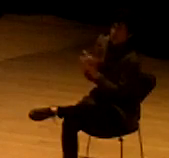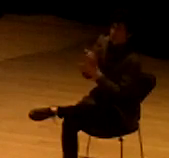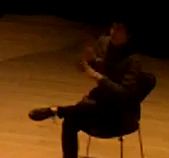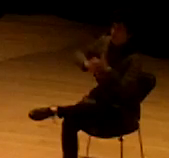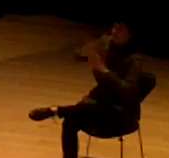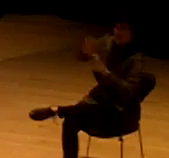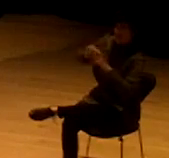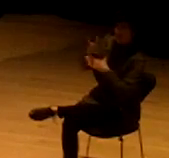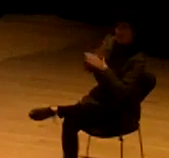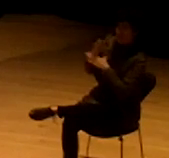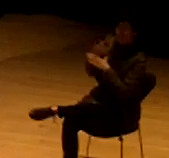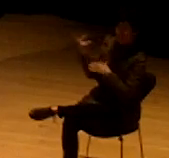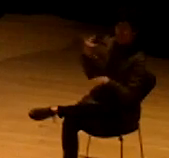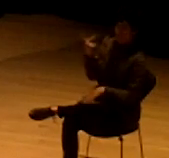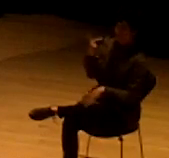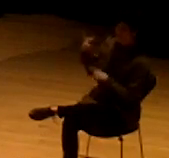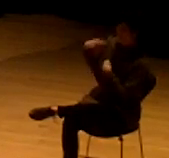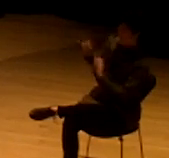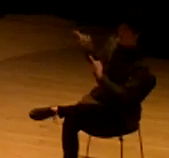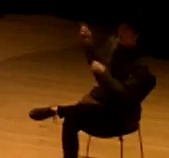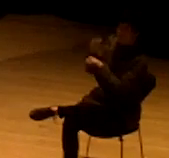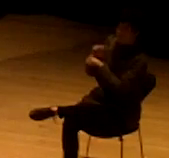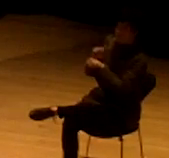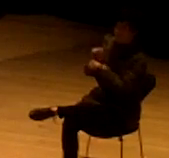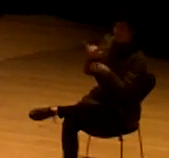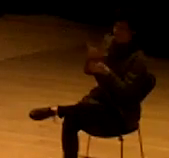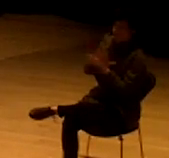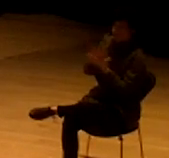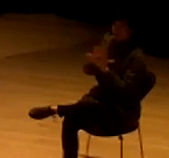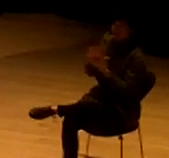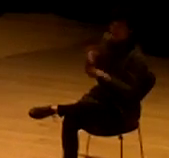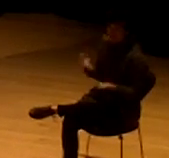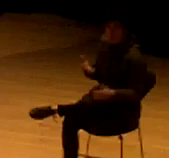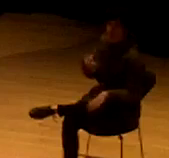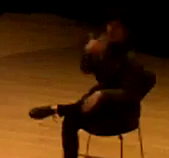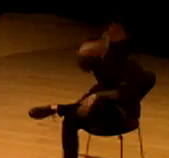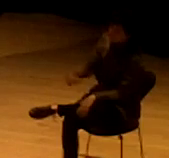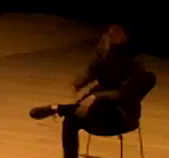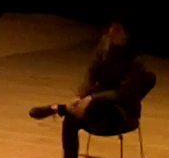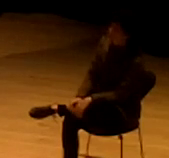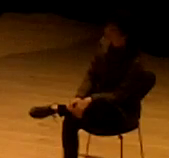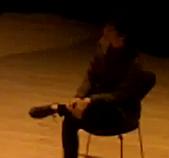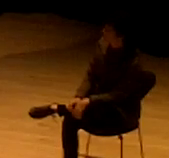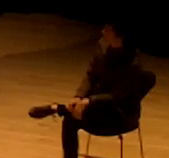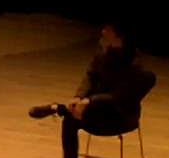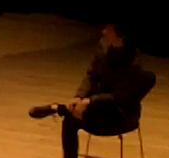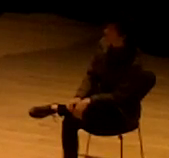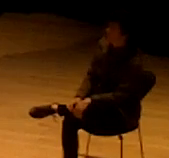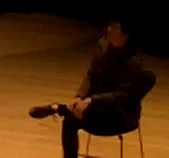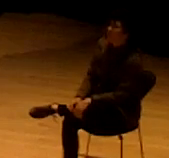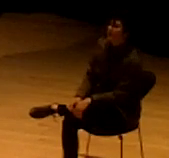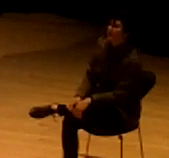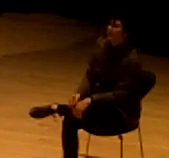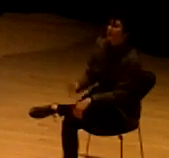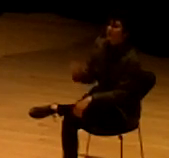part of this. A couple of things. One is, you know, of course, I was struck,